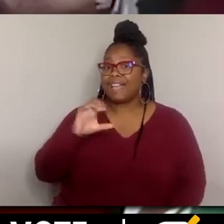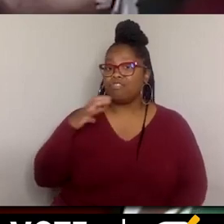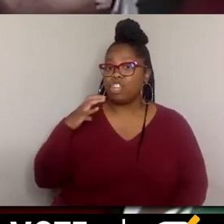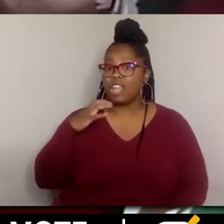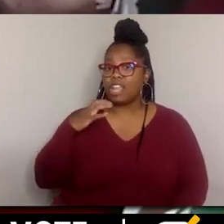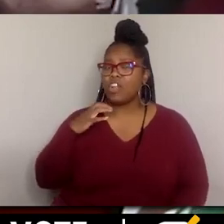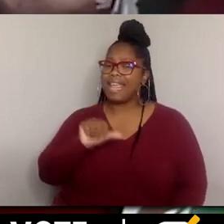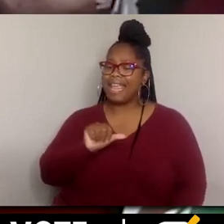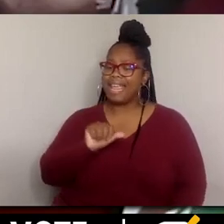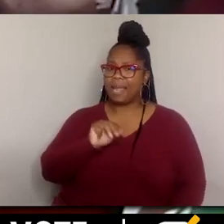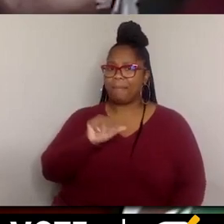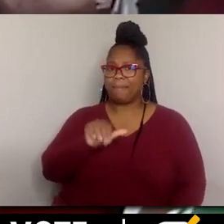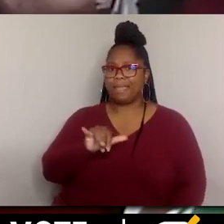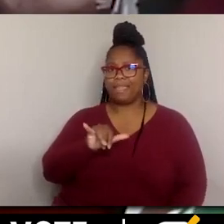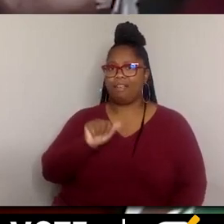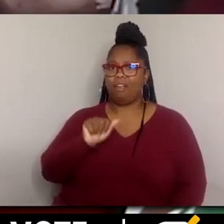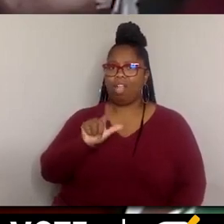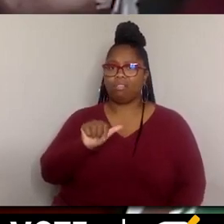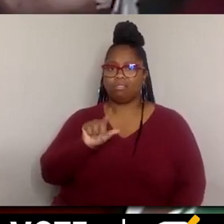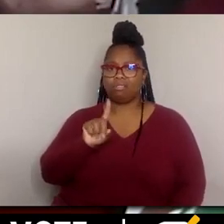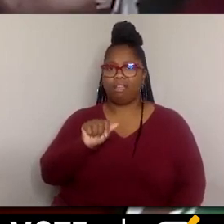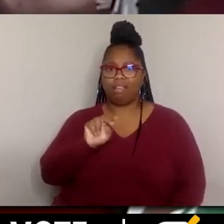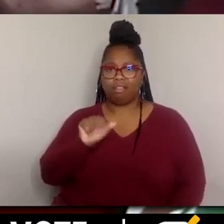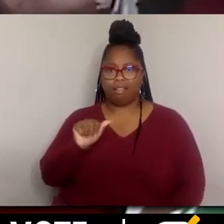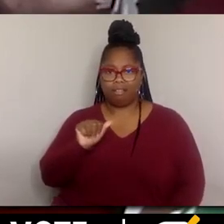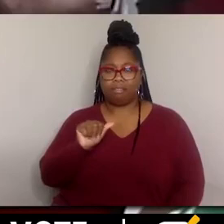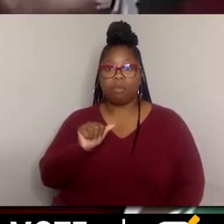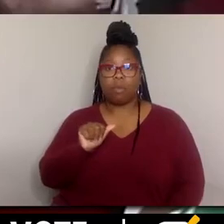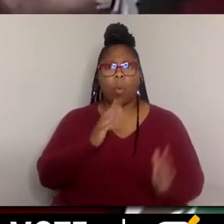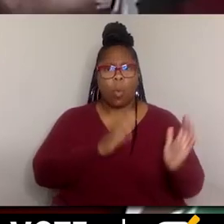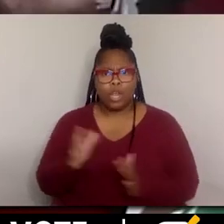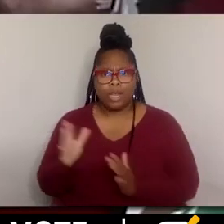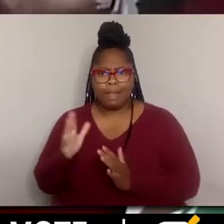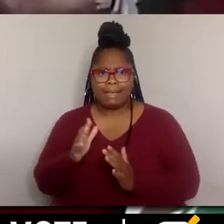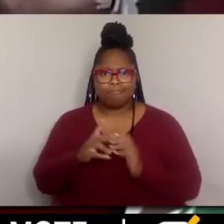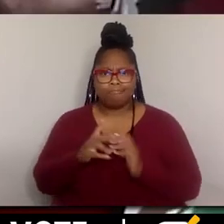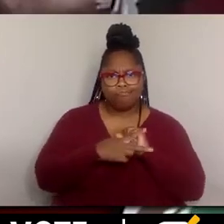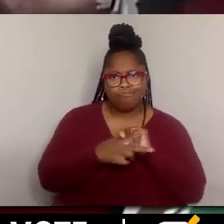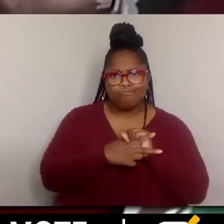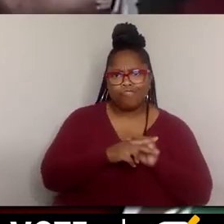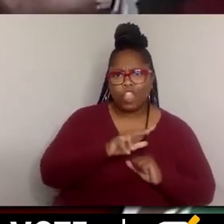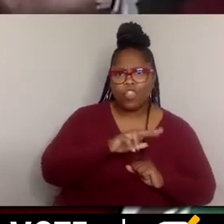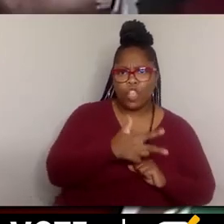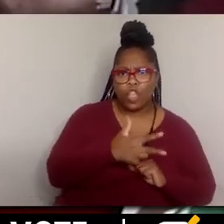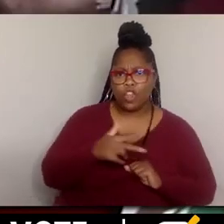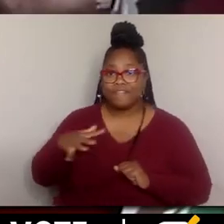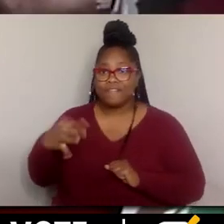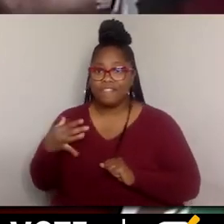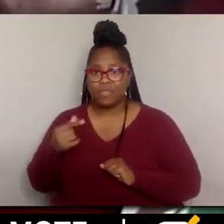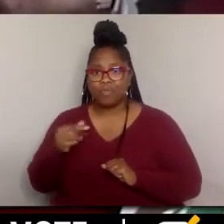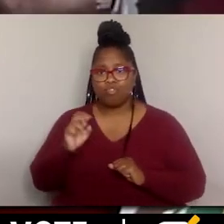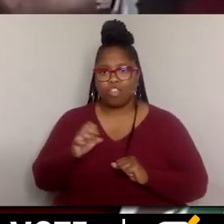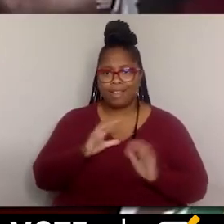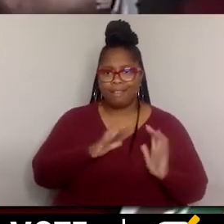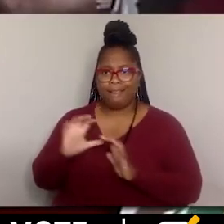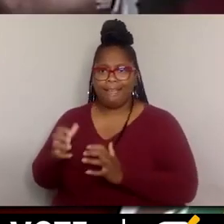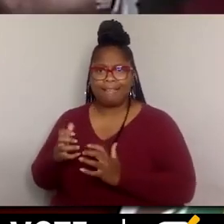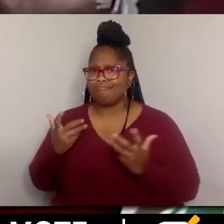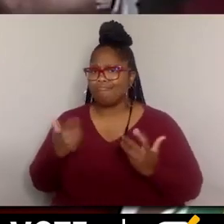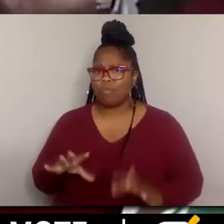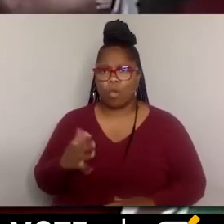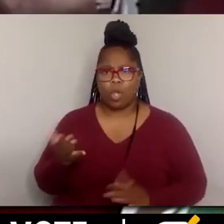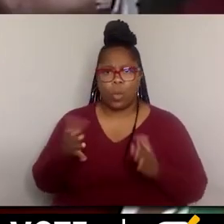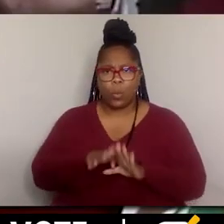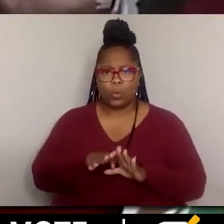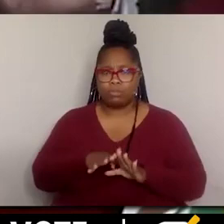save a first grade class and fifth grade class from closing. Parents got involved and called the district.